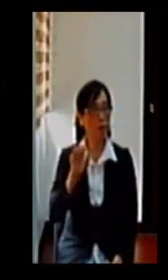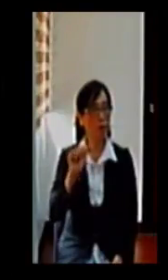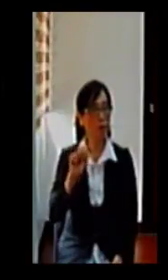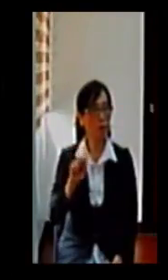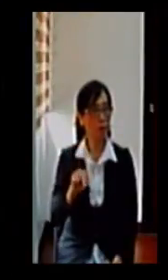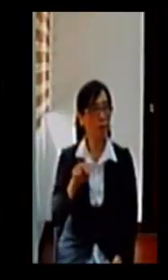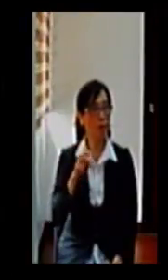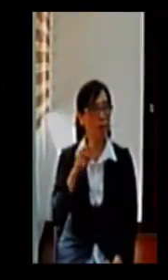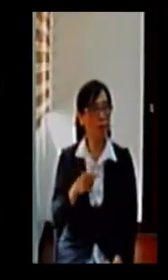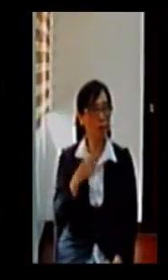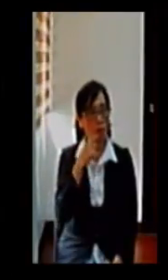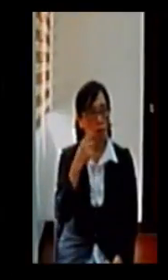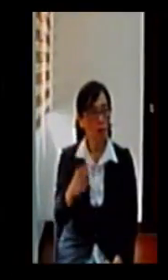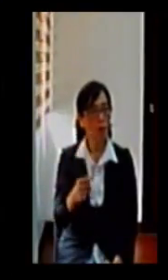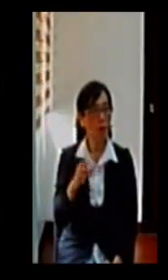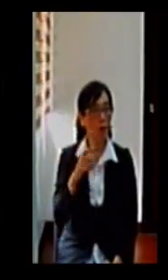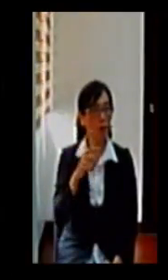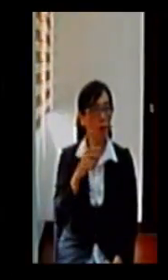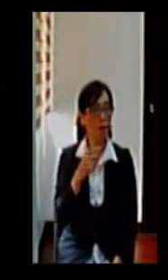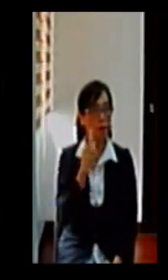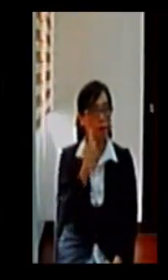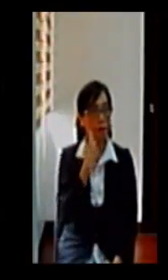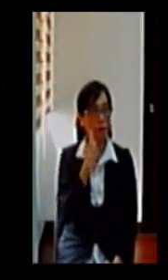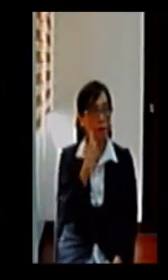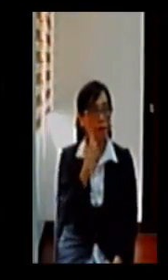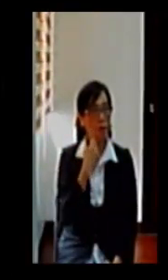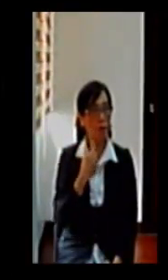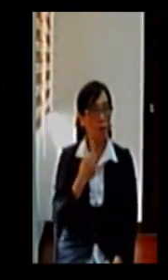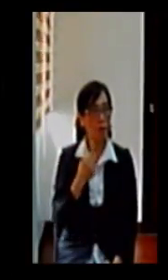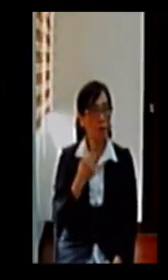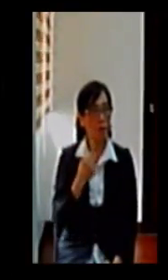earlier? I'm more interested as to